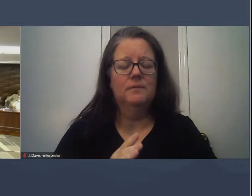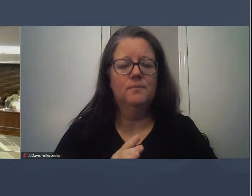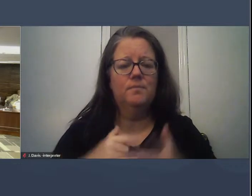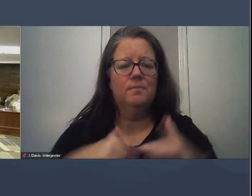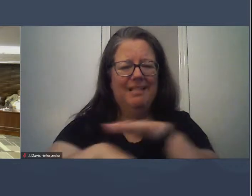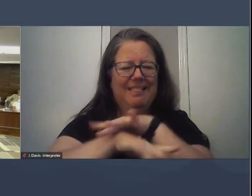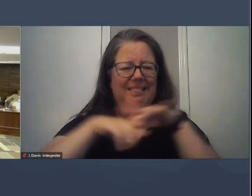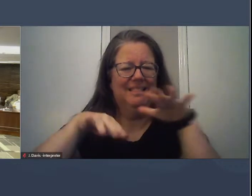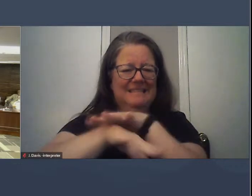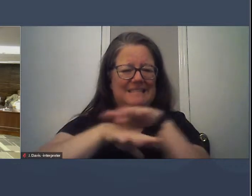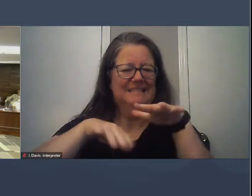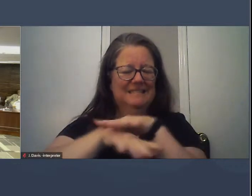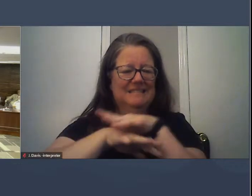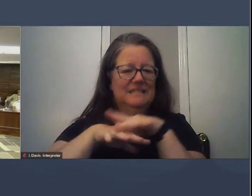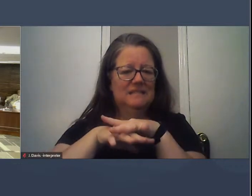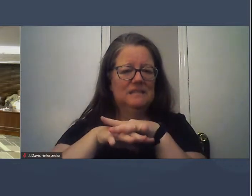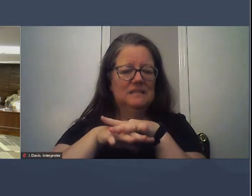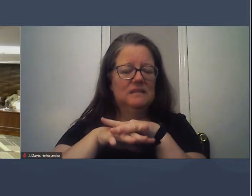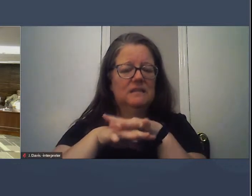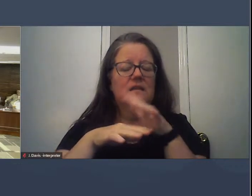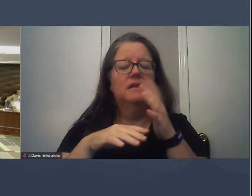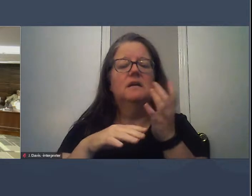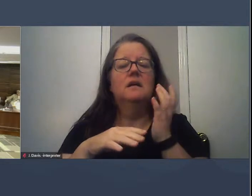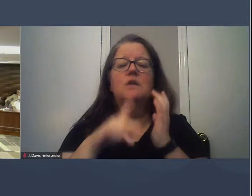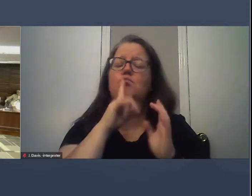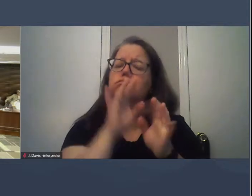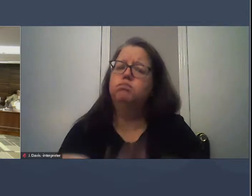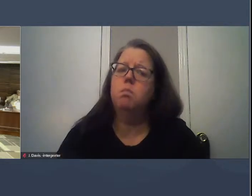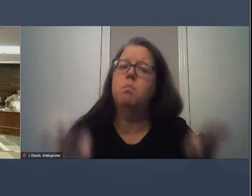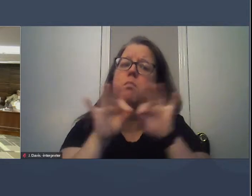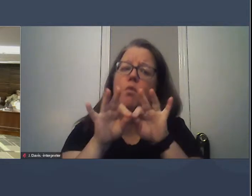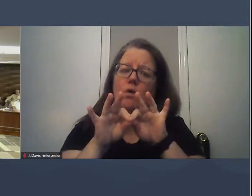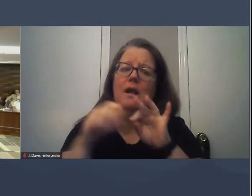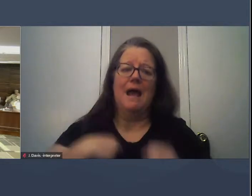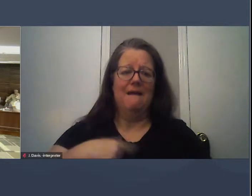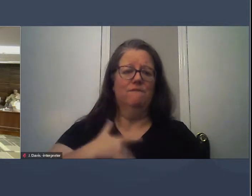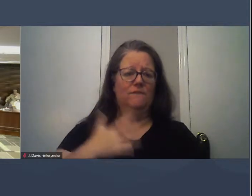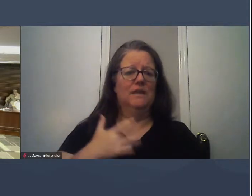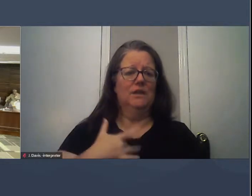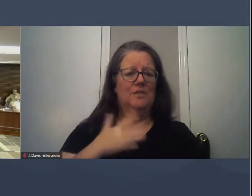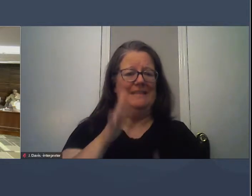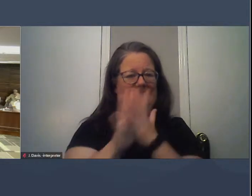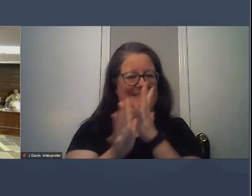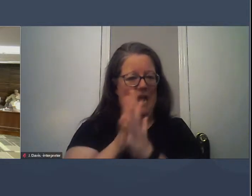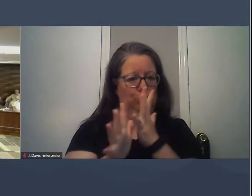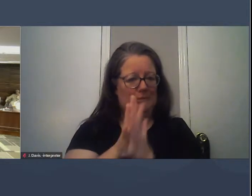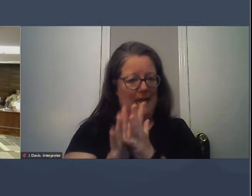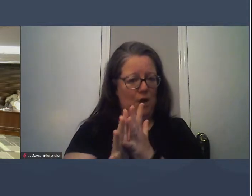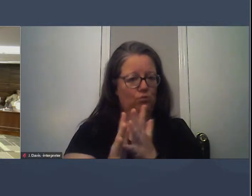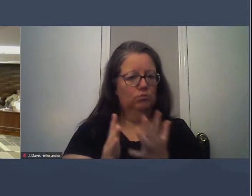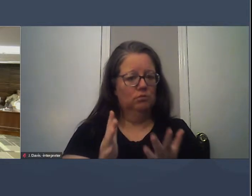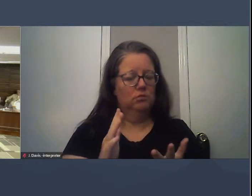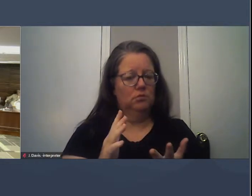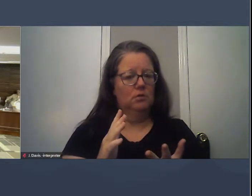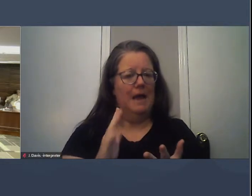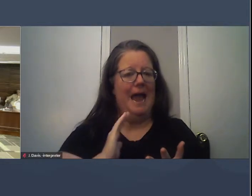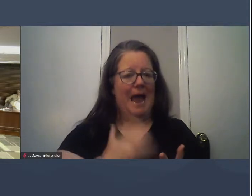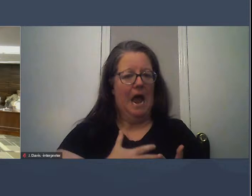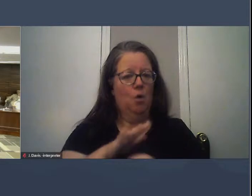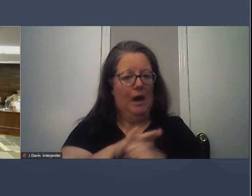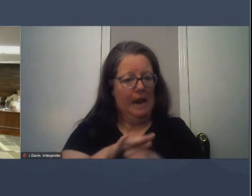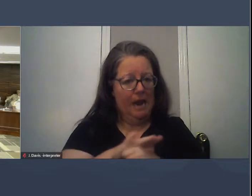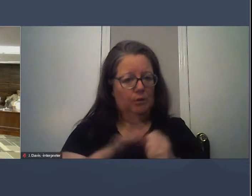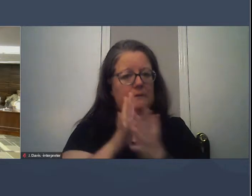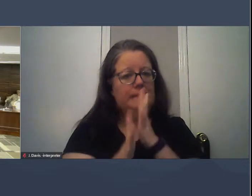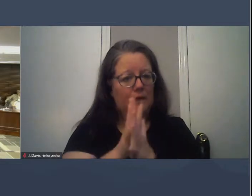time. Yeah, I know we don't, but this is very important. This is downtown. This is our favorite spot downtown. So will you get